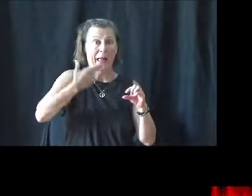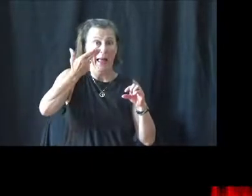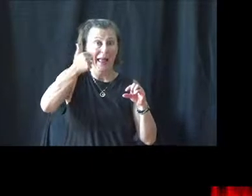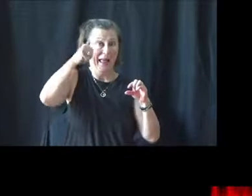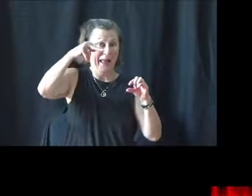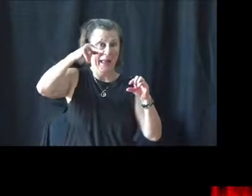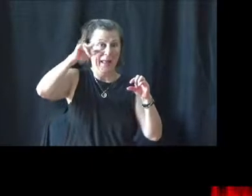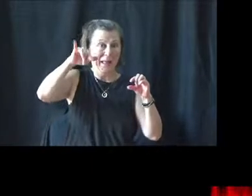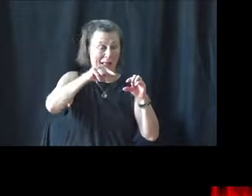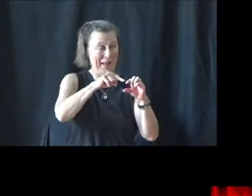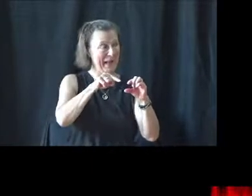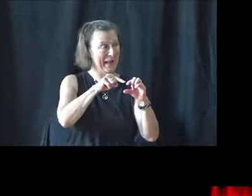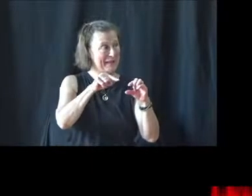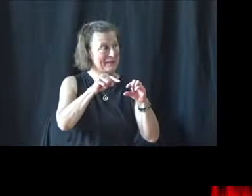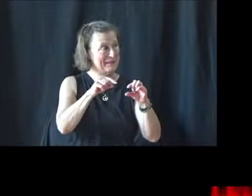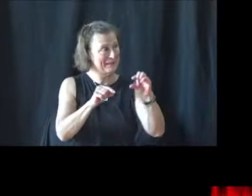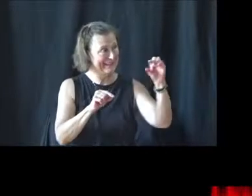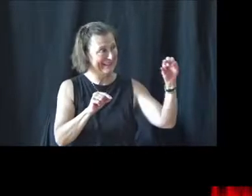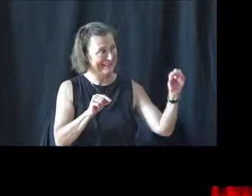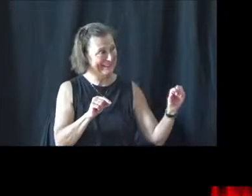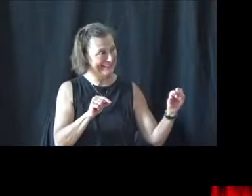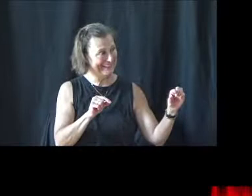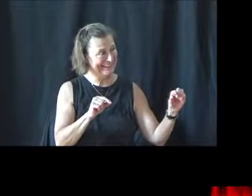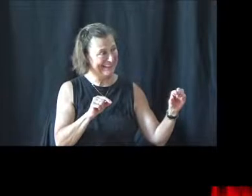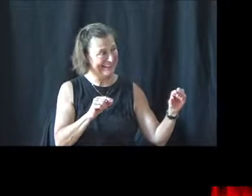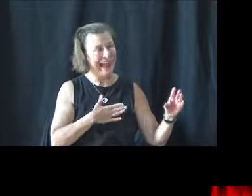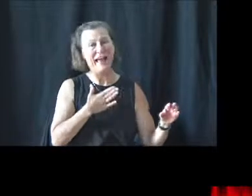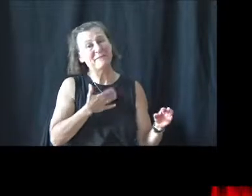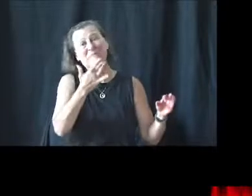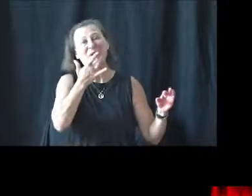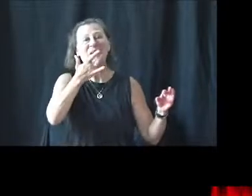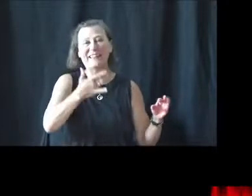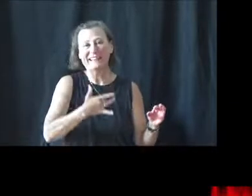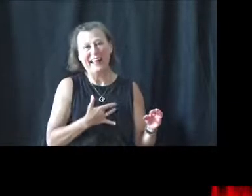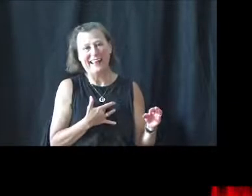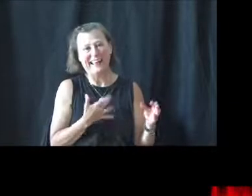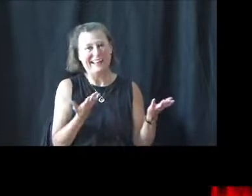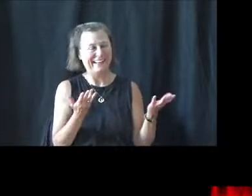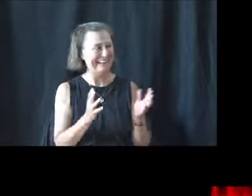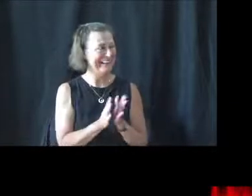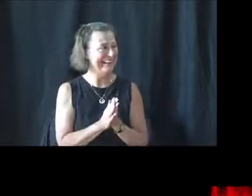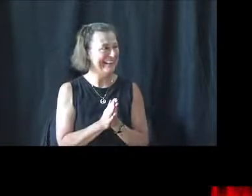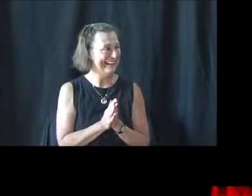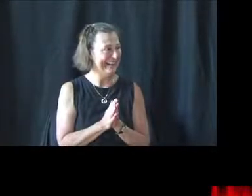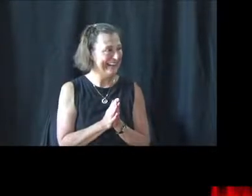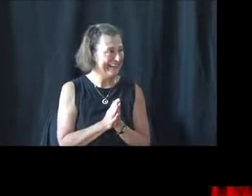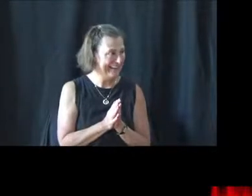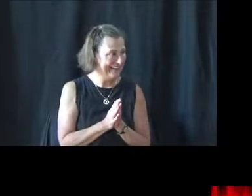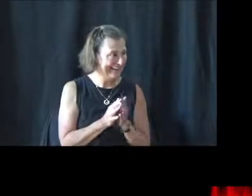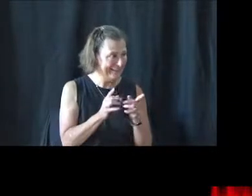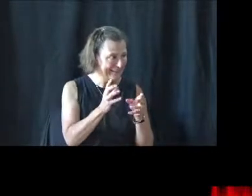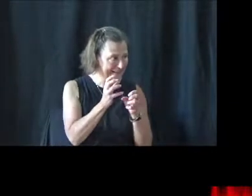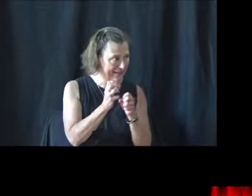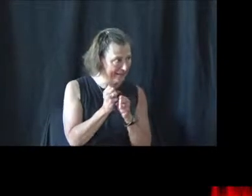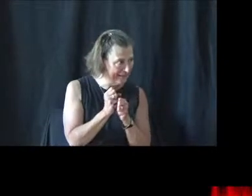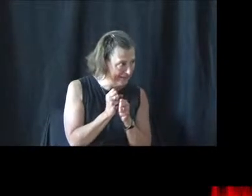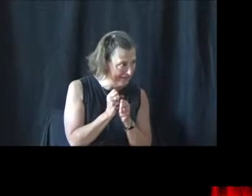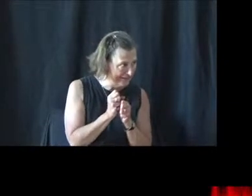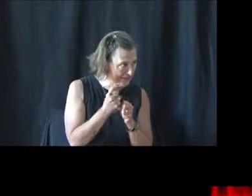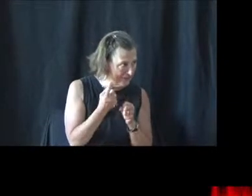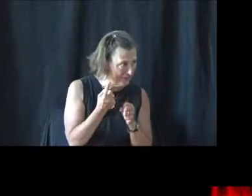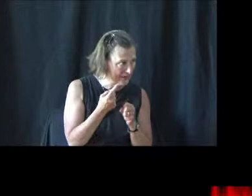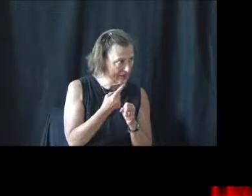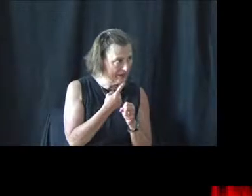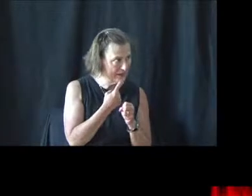happy. Maddie's going to go next. Happy birthday. And Maddie got one that